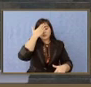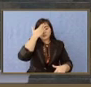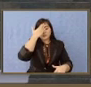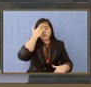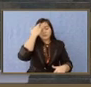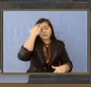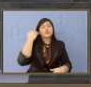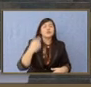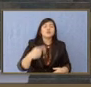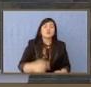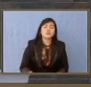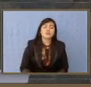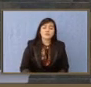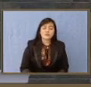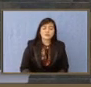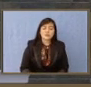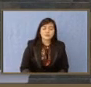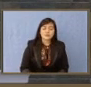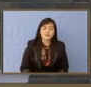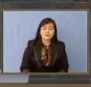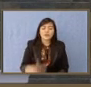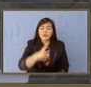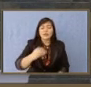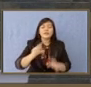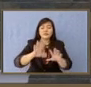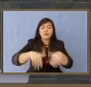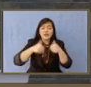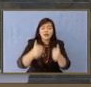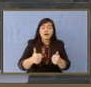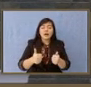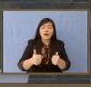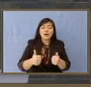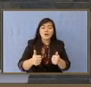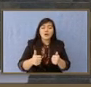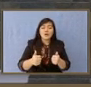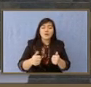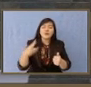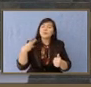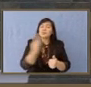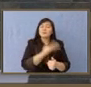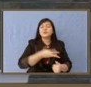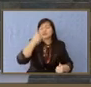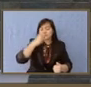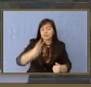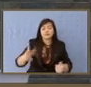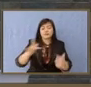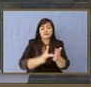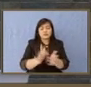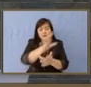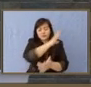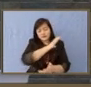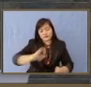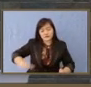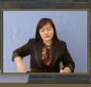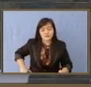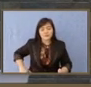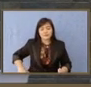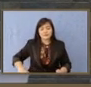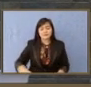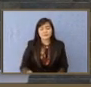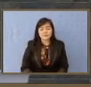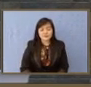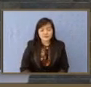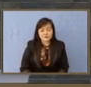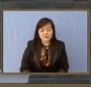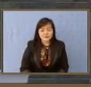ang nilalaman ng Book of Ruth, and paano po ito makakonect sa inyo, paano kaya namin dito makikita Panginoon Jesucristo. And thank you, O God, na